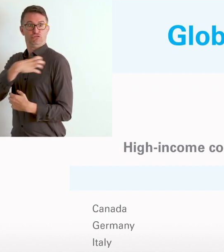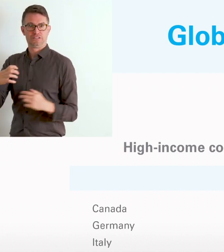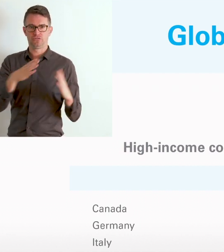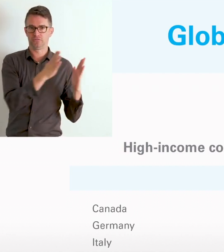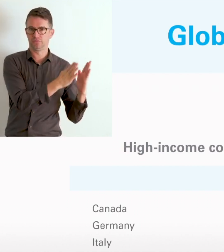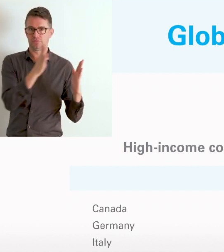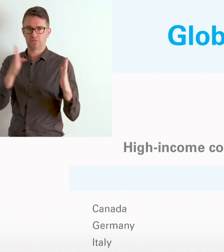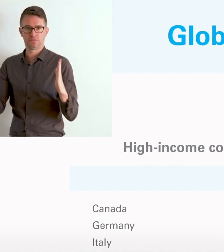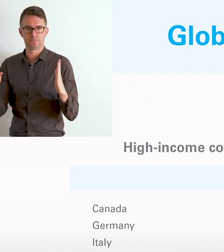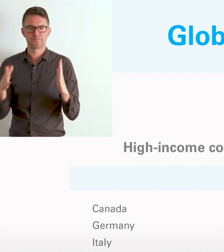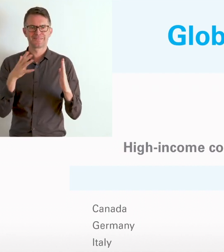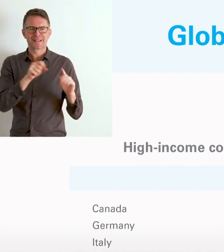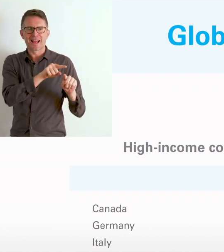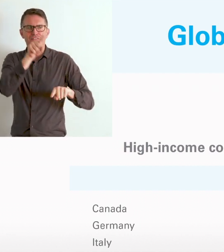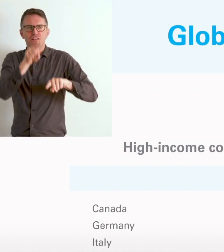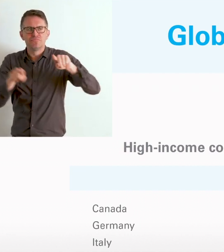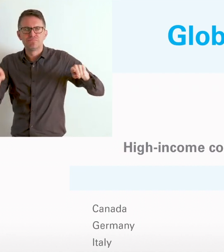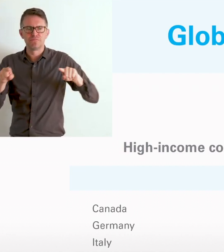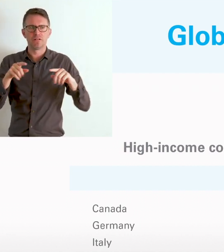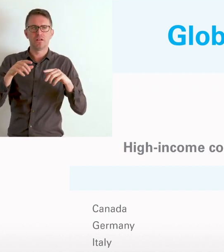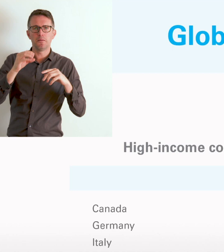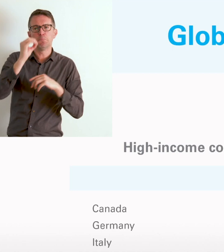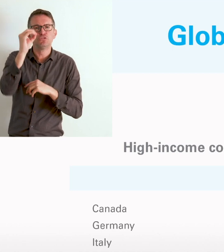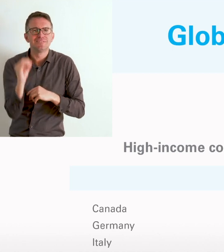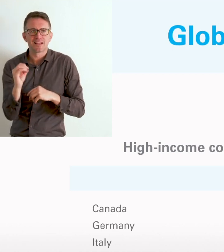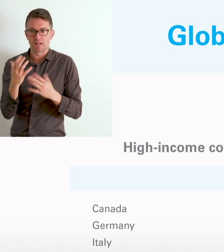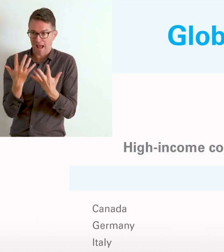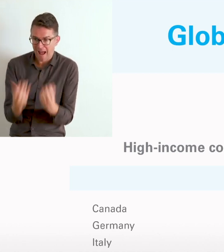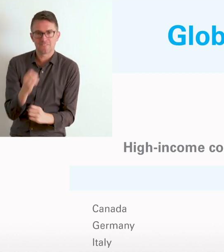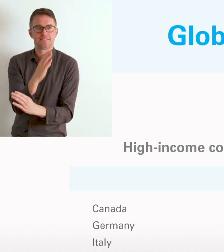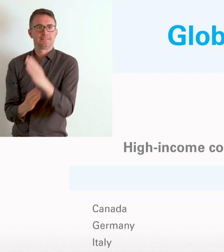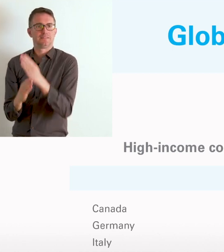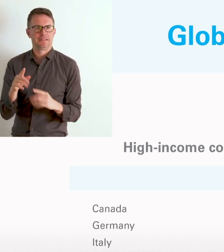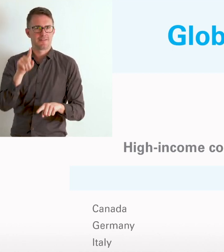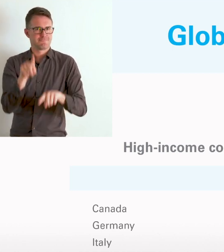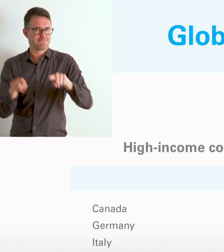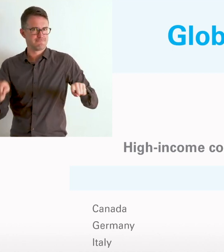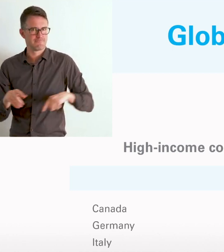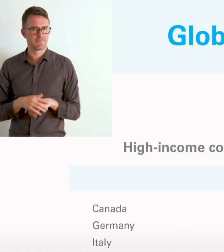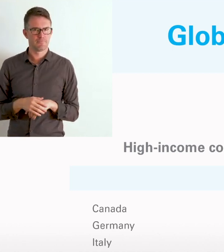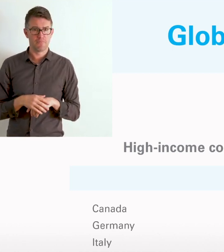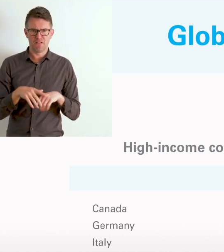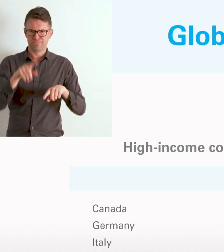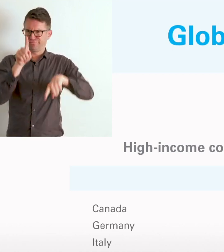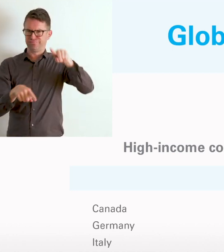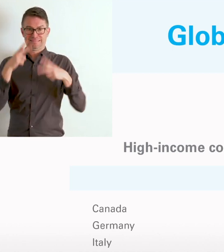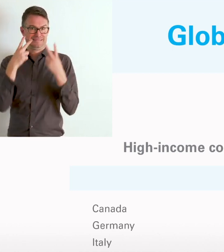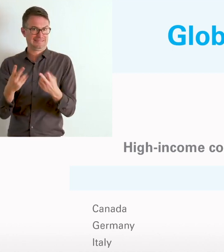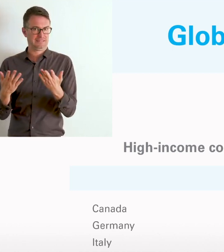income countries were producing much greater prevalence rates. There was no consistency and no comparability among